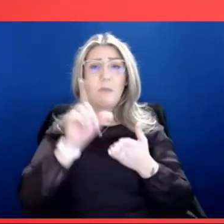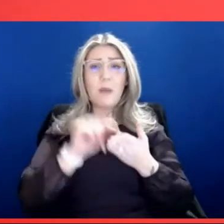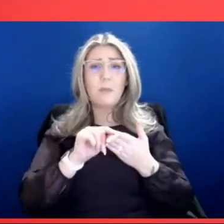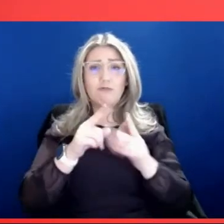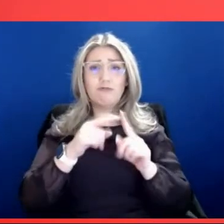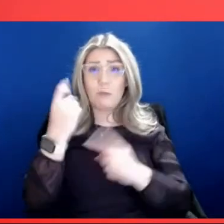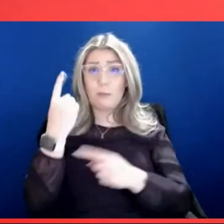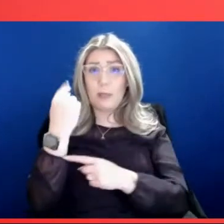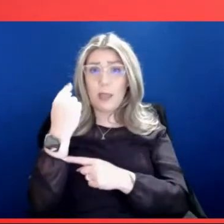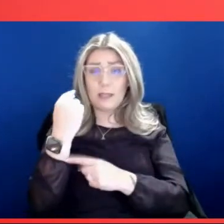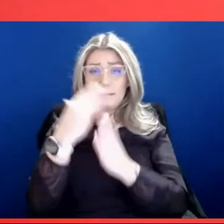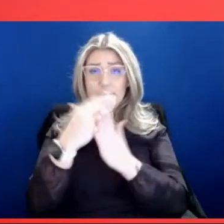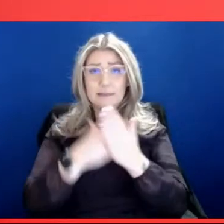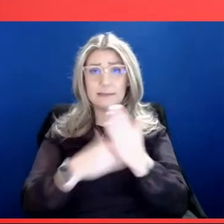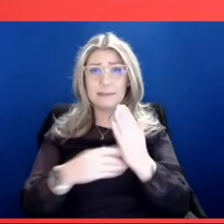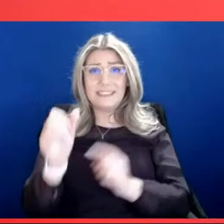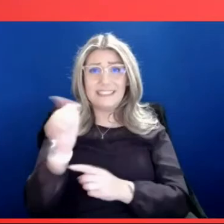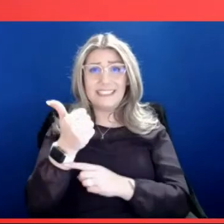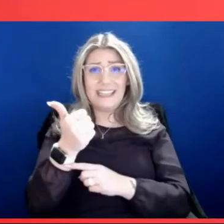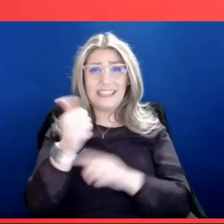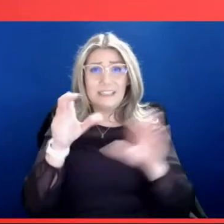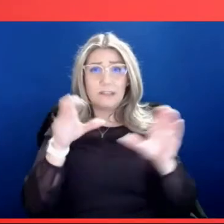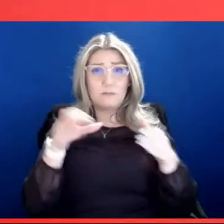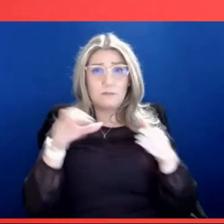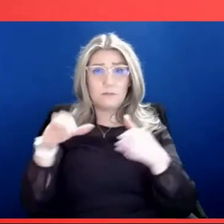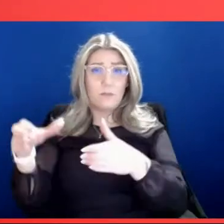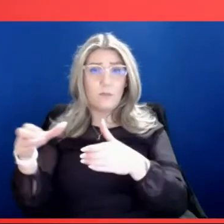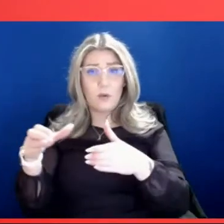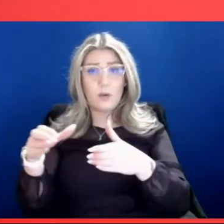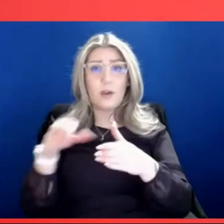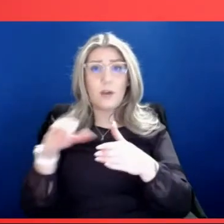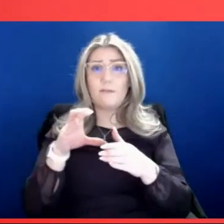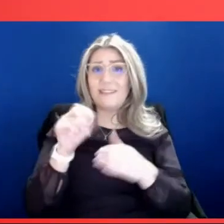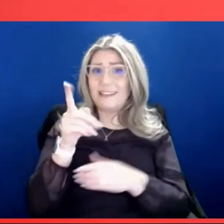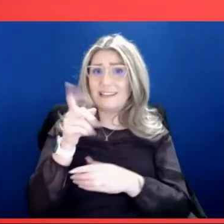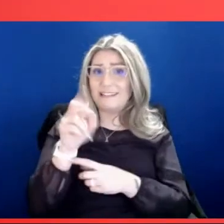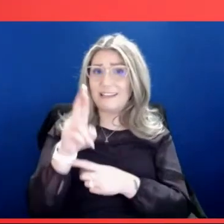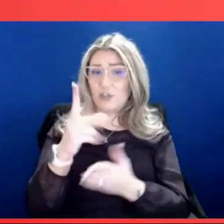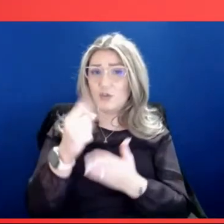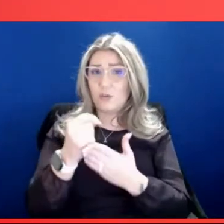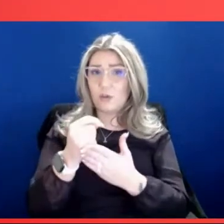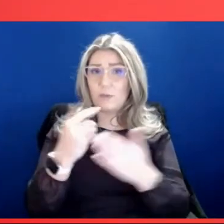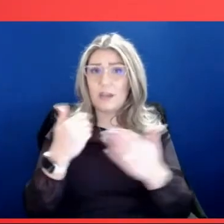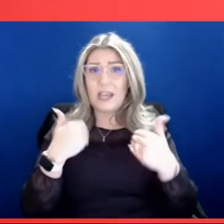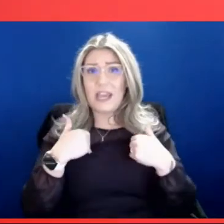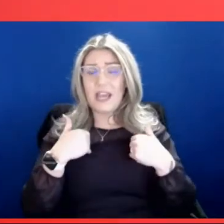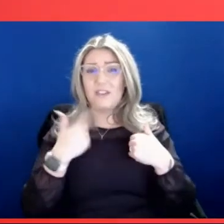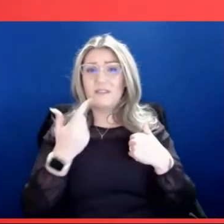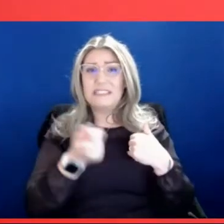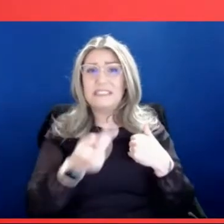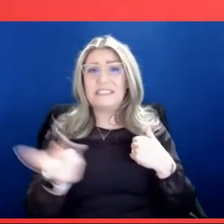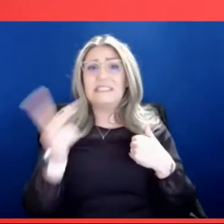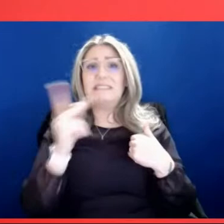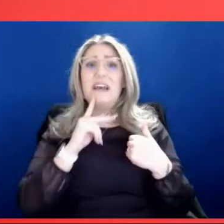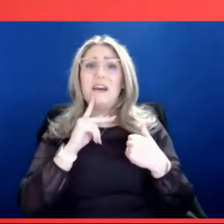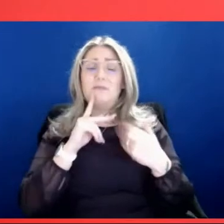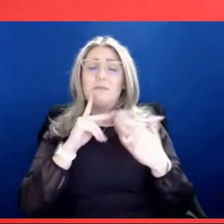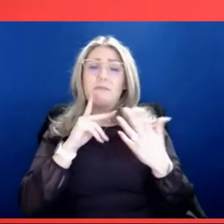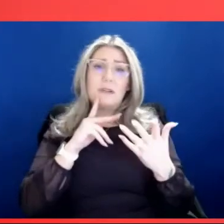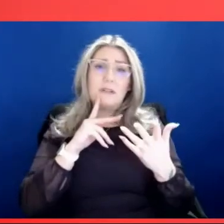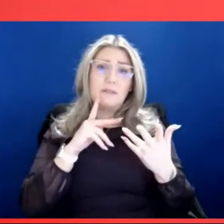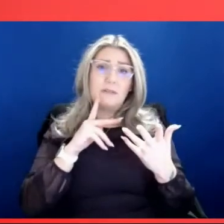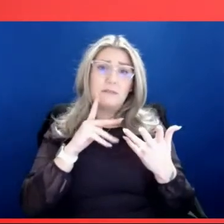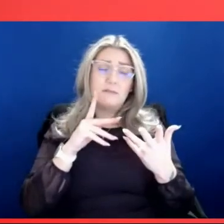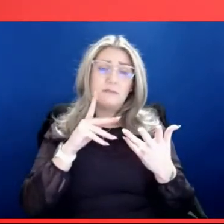listed 10 different classes of cancer therapies that have some toxicity, and there are different types